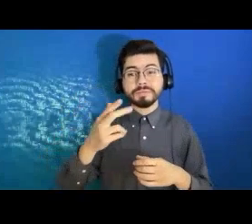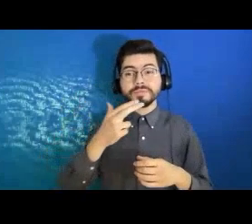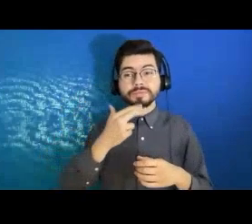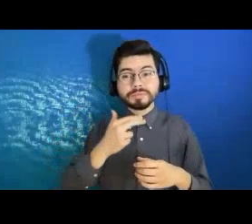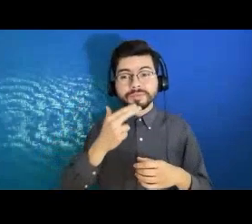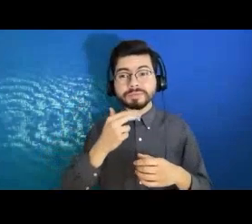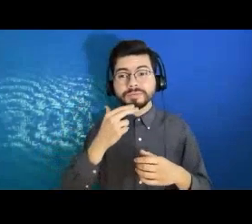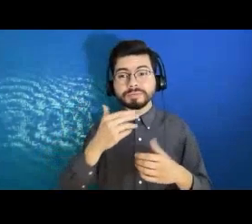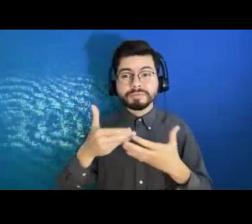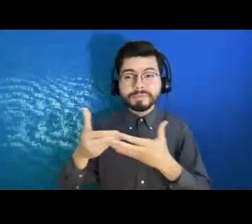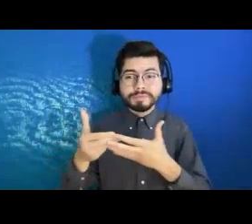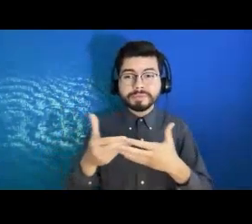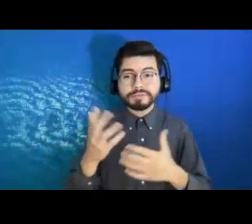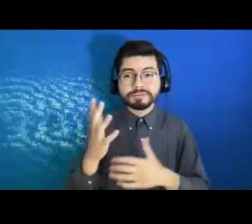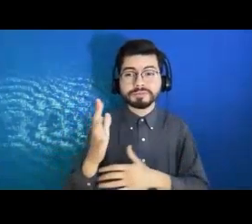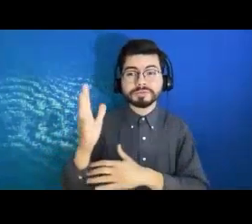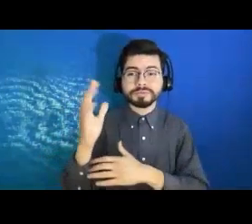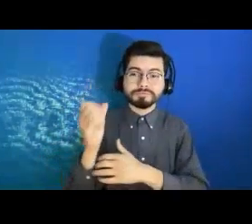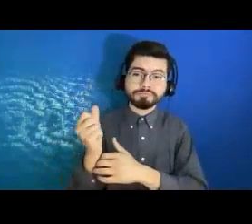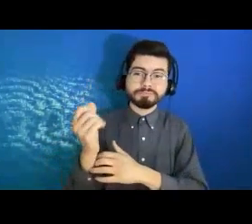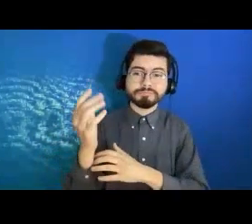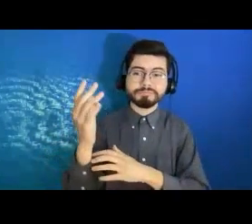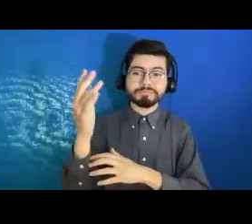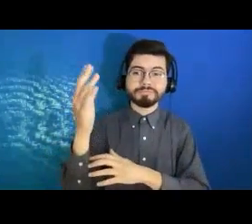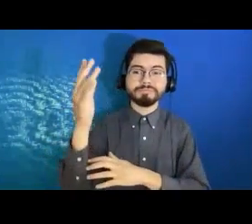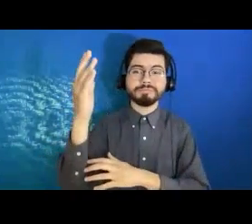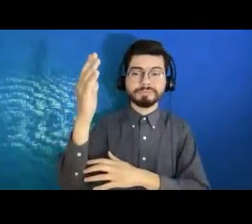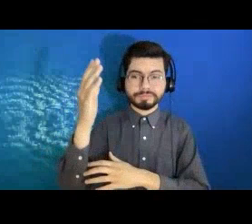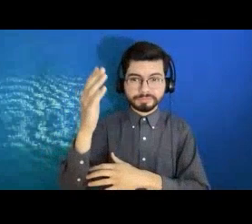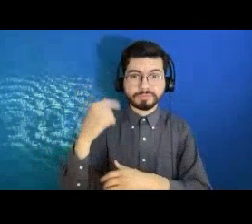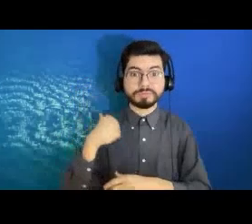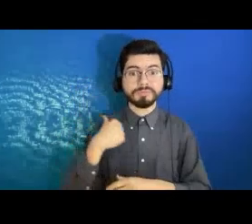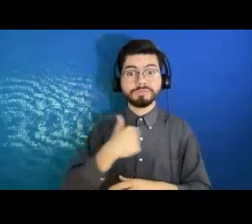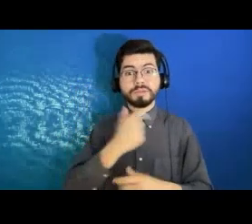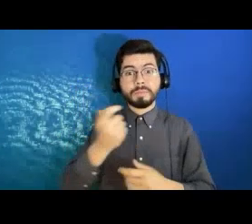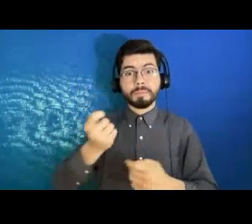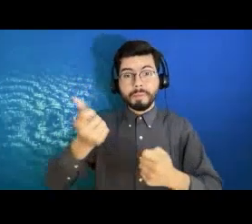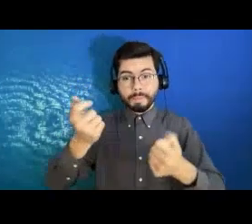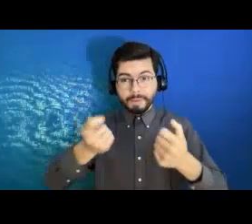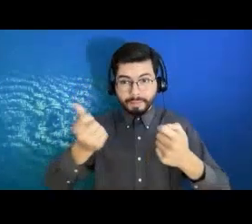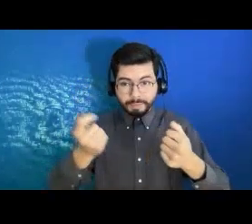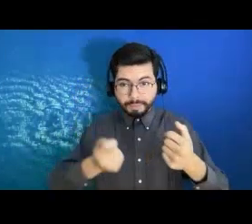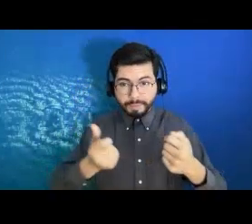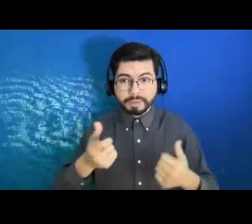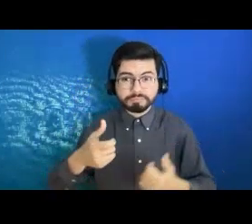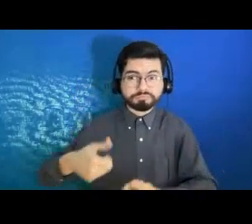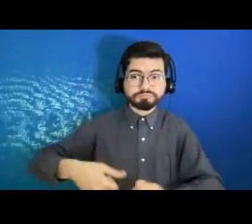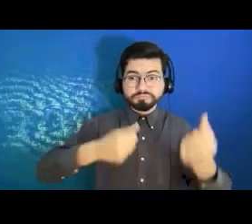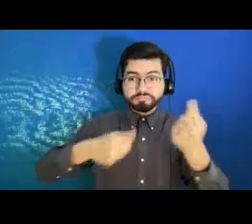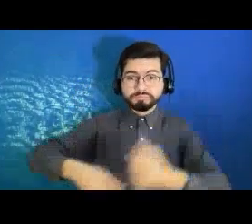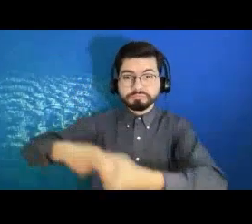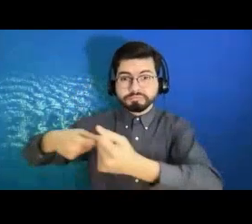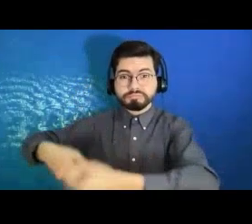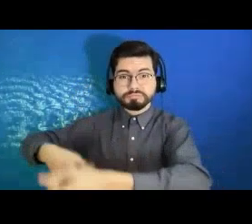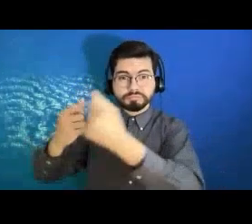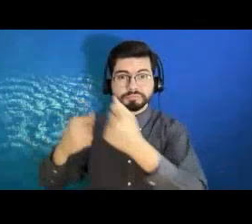foundation. That's what we're heavily engaged in taking out, are those little baby trees around structures. Slide.